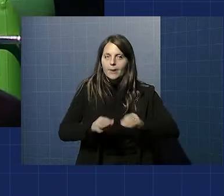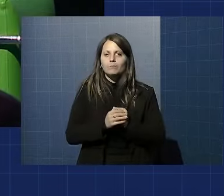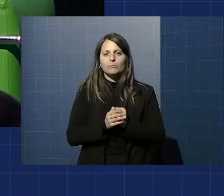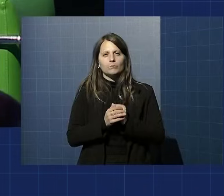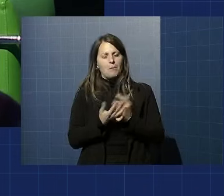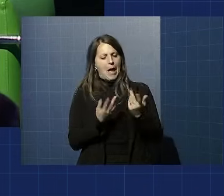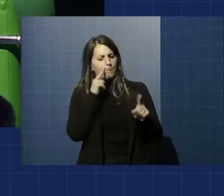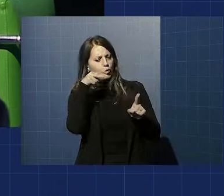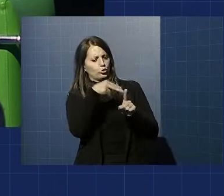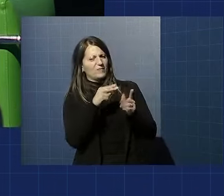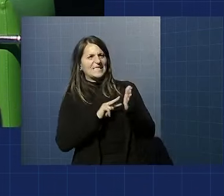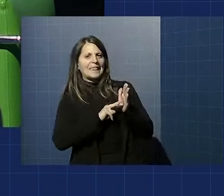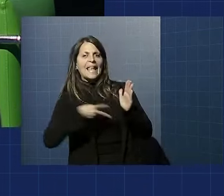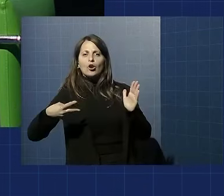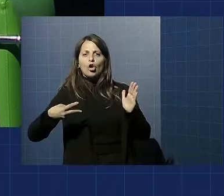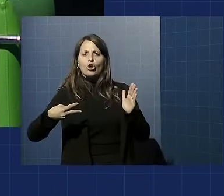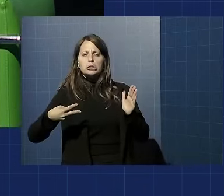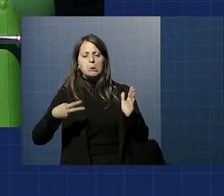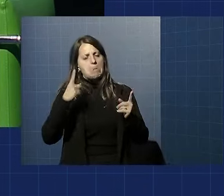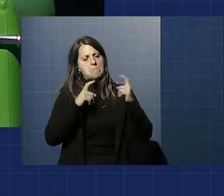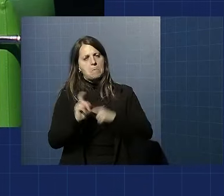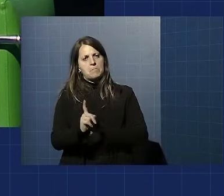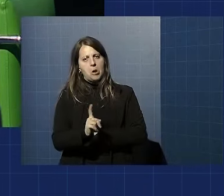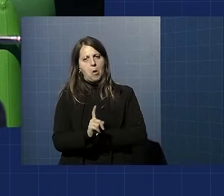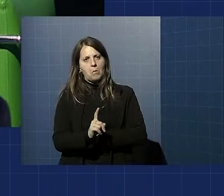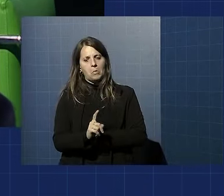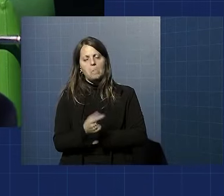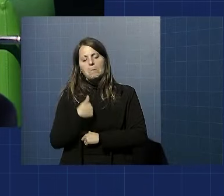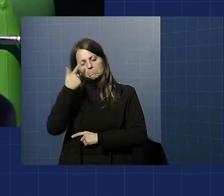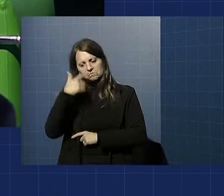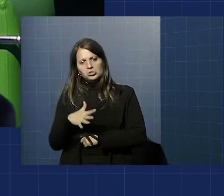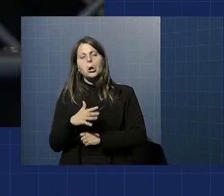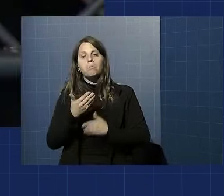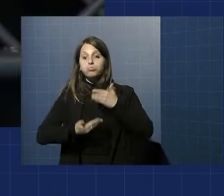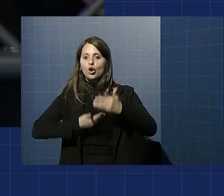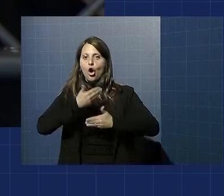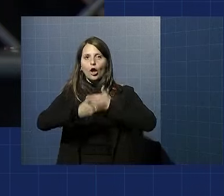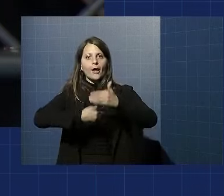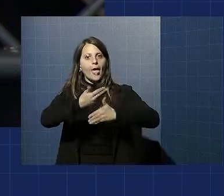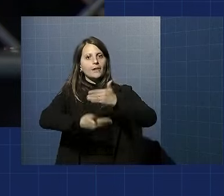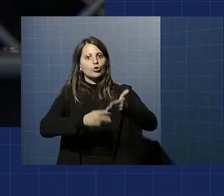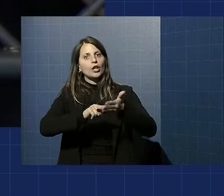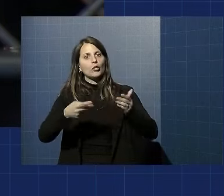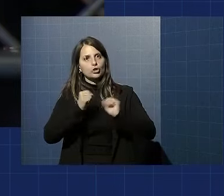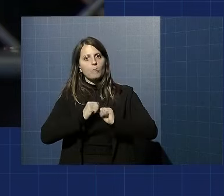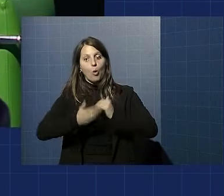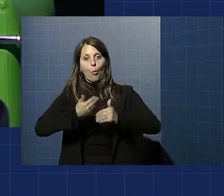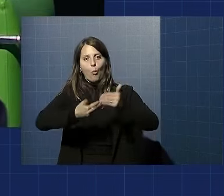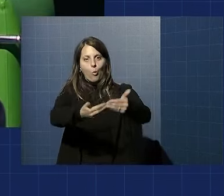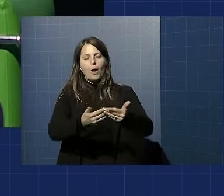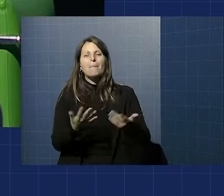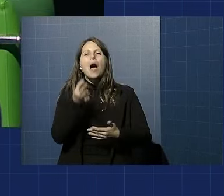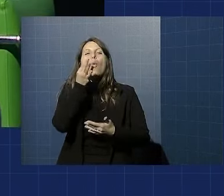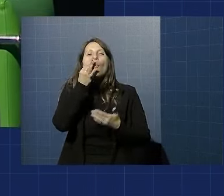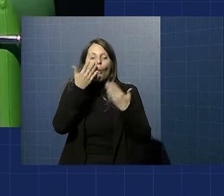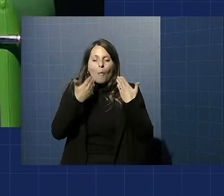that. But again, you have the human element is so complicated that I think it will be very tricky. Of course, it's